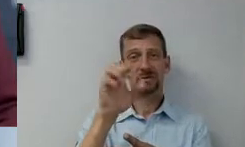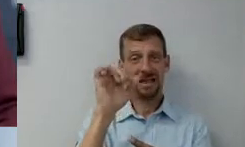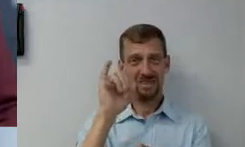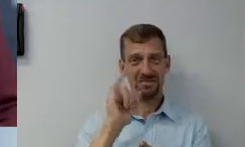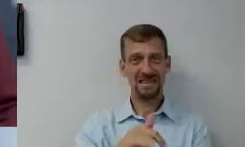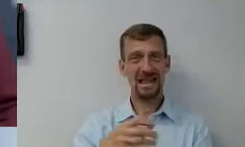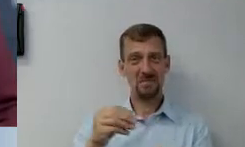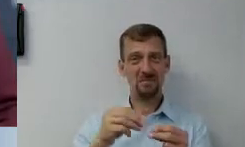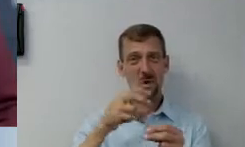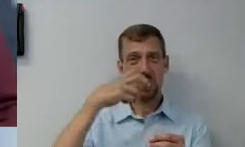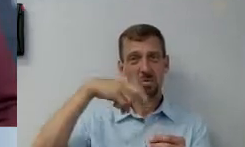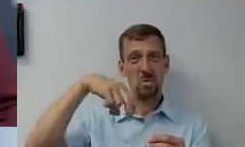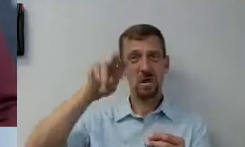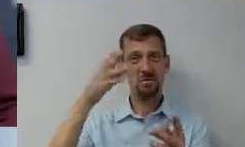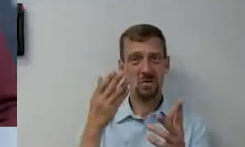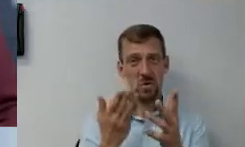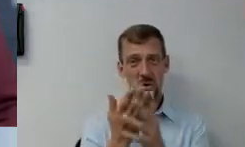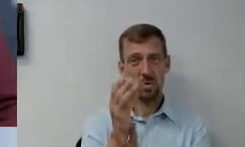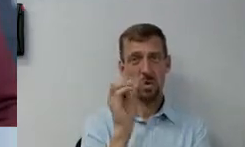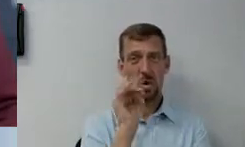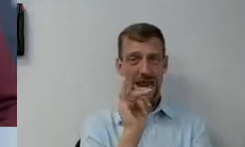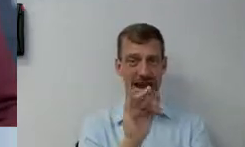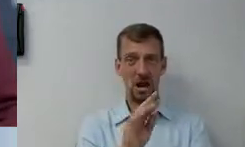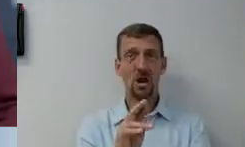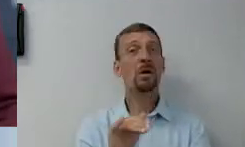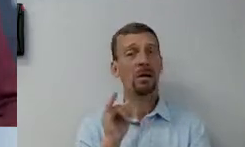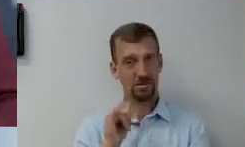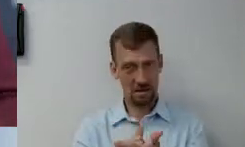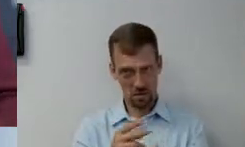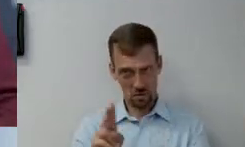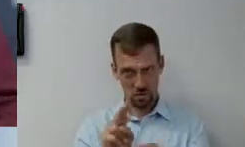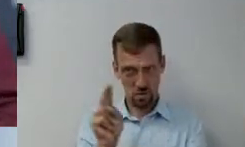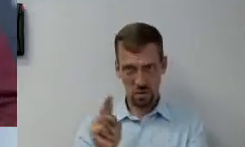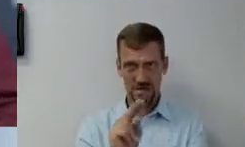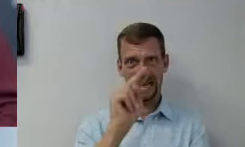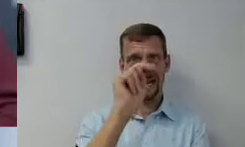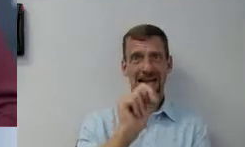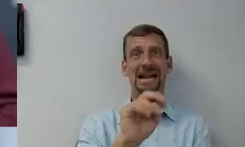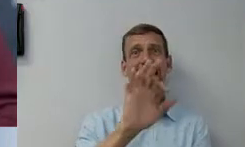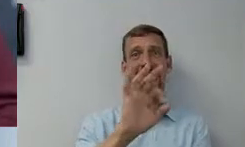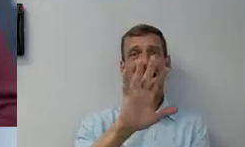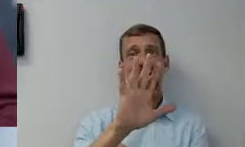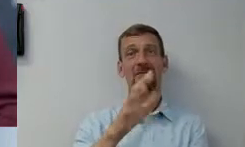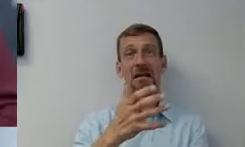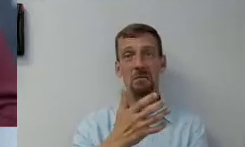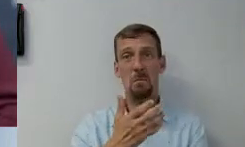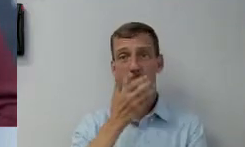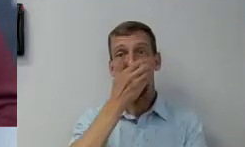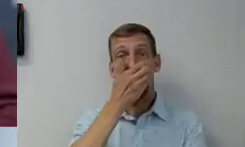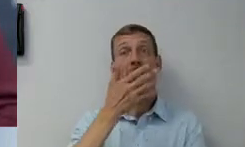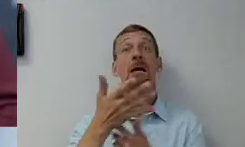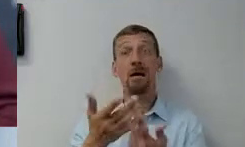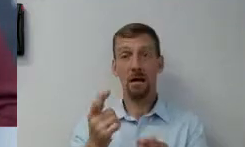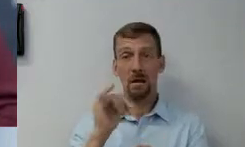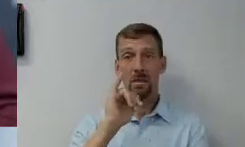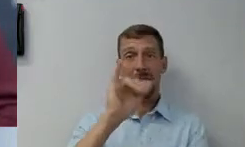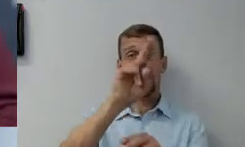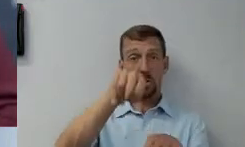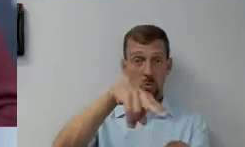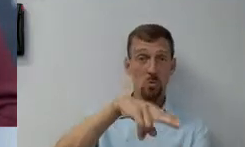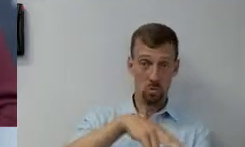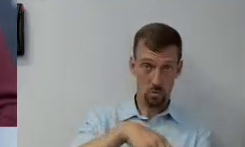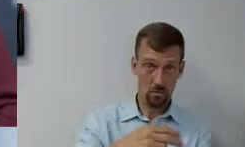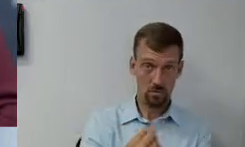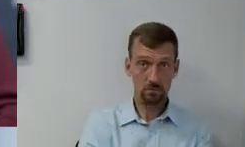that's transmitted through the air, is when you'd wear an N95 mask. So that'd be normal